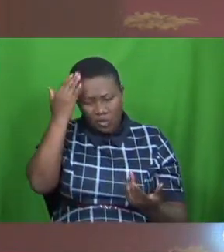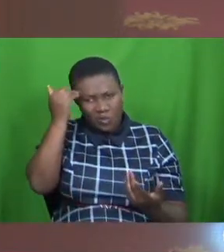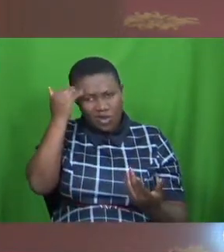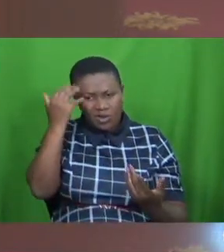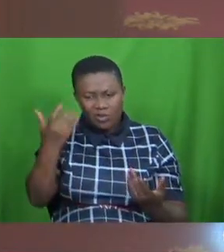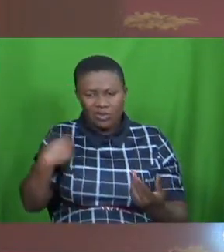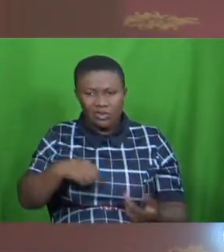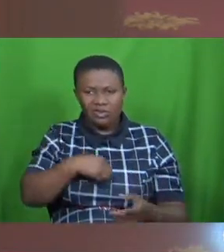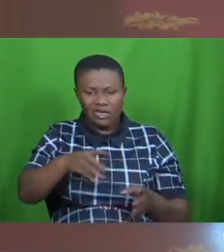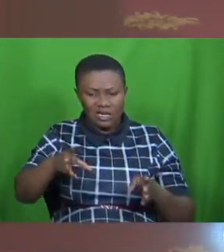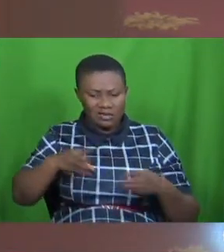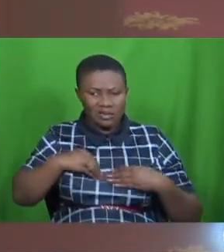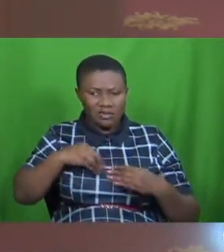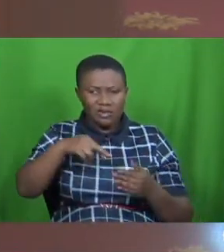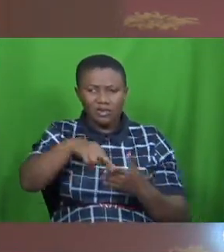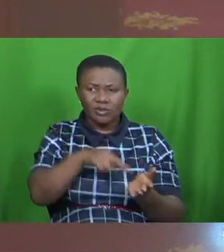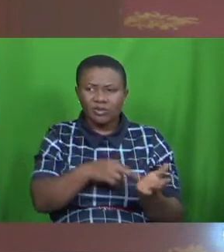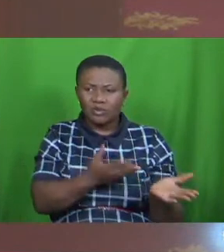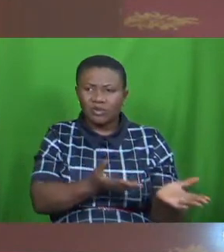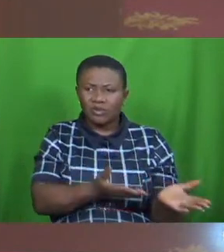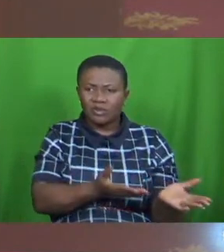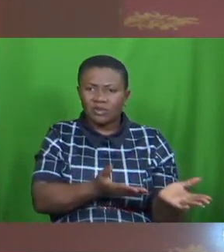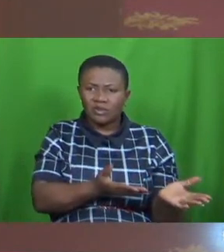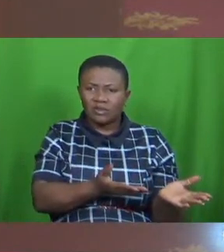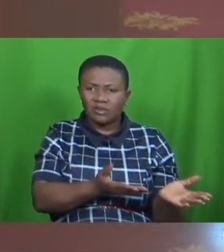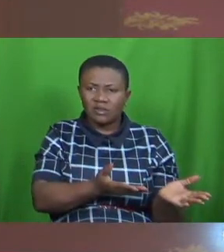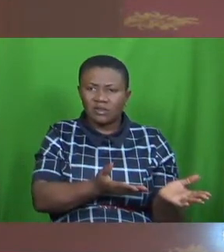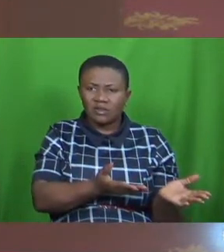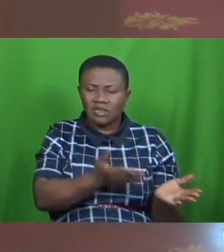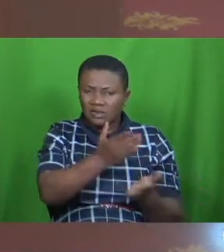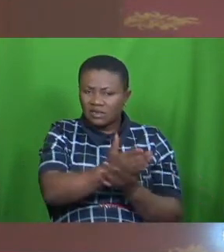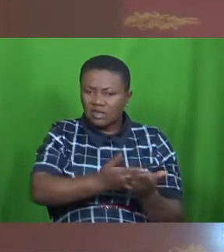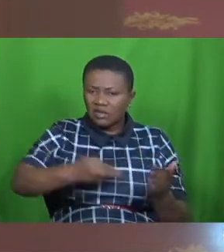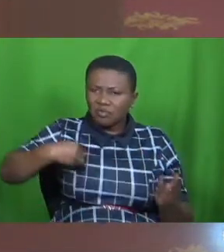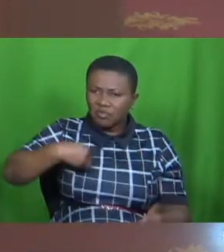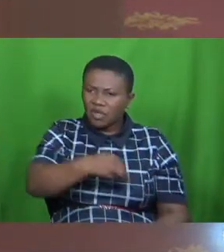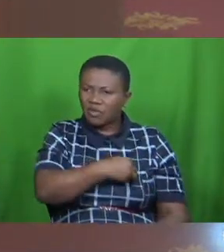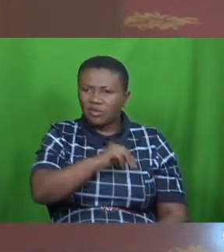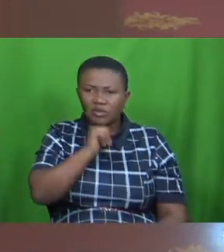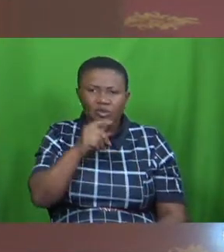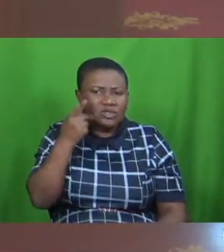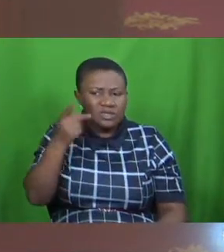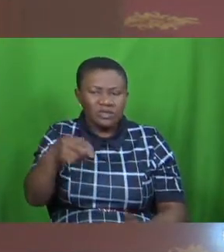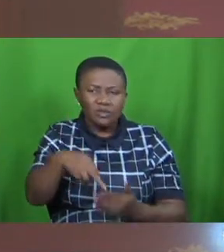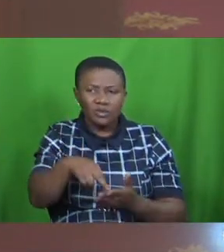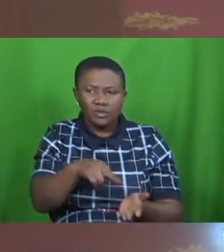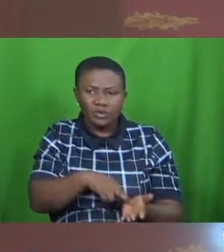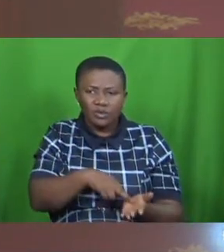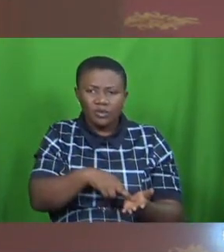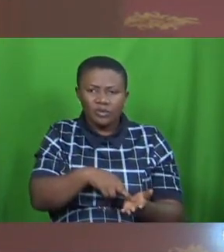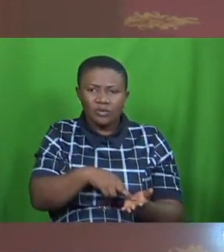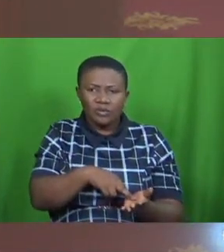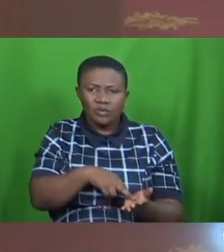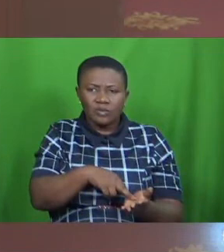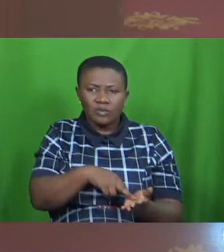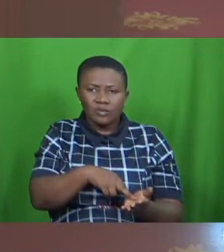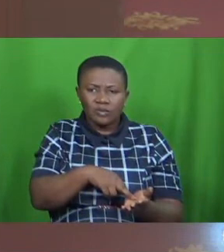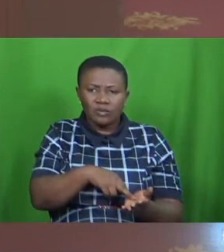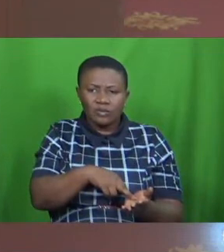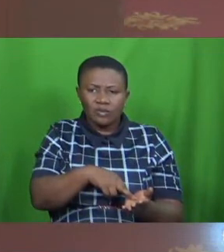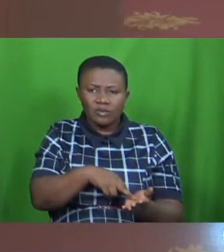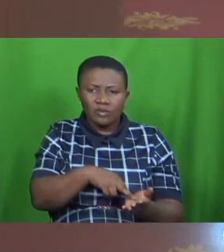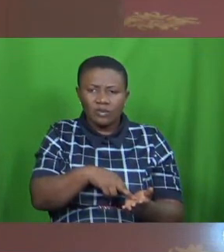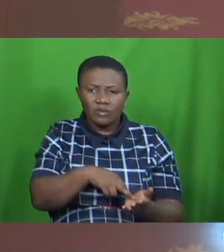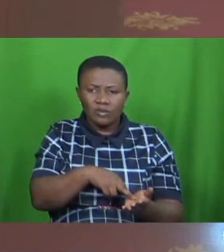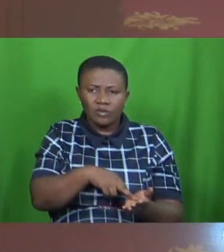At least 3 other colleagues of mine haven't seen the report. So I really don't think that we need to adopt this or work on it